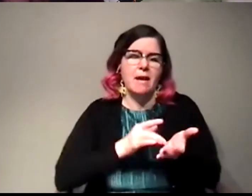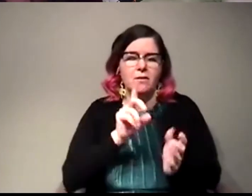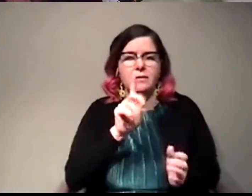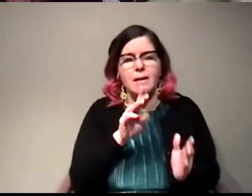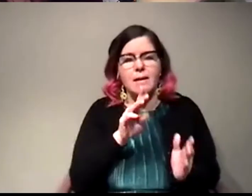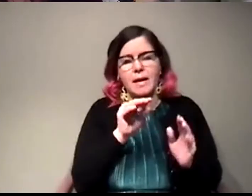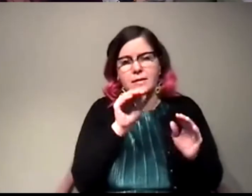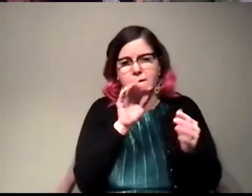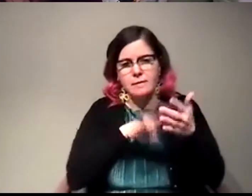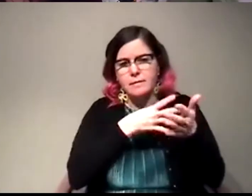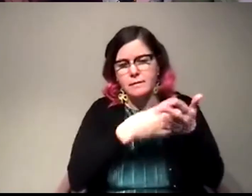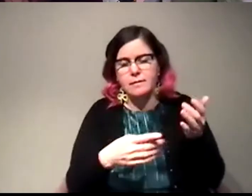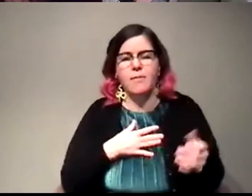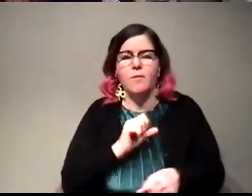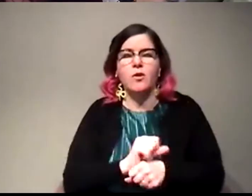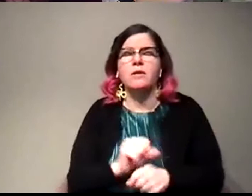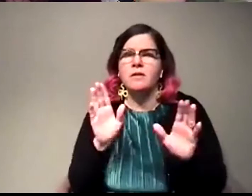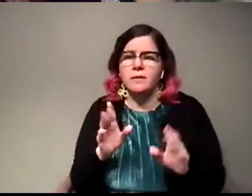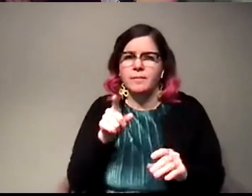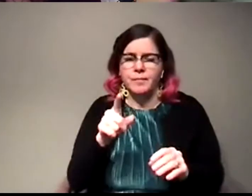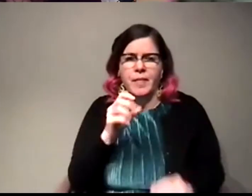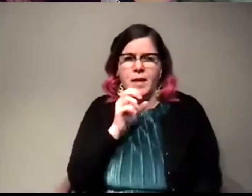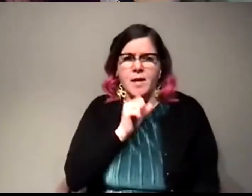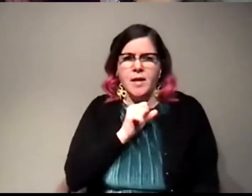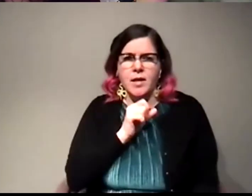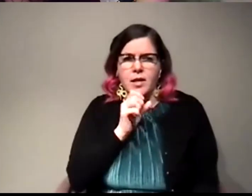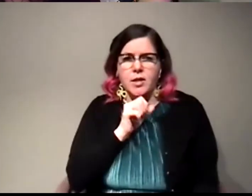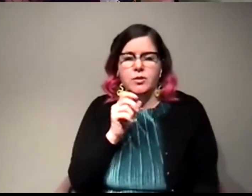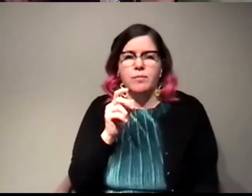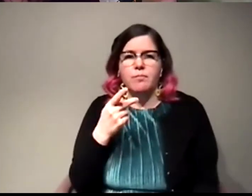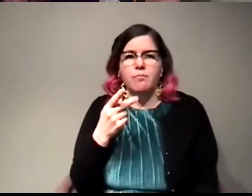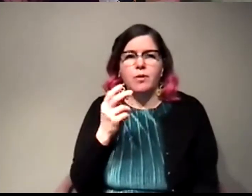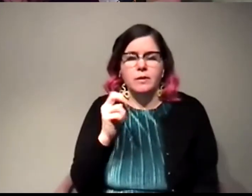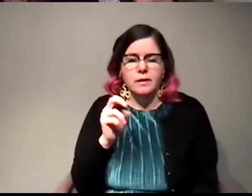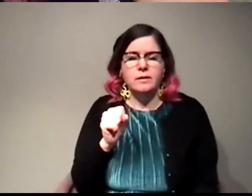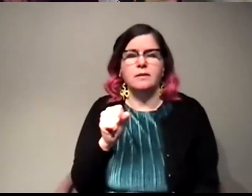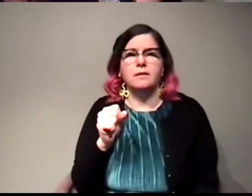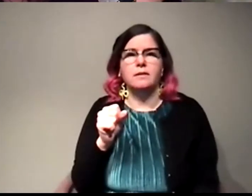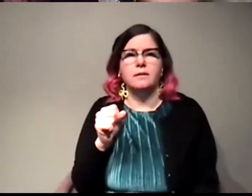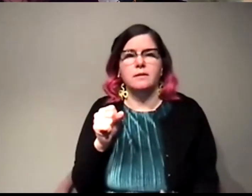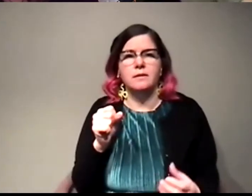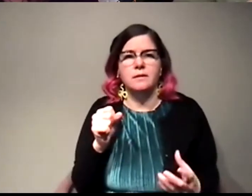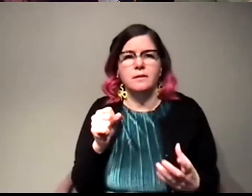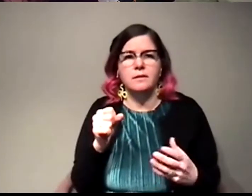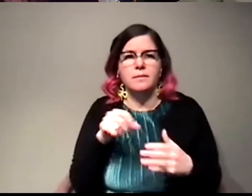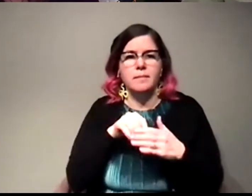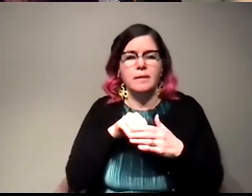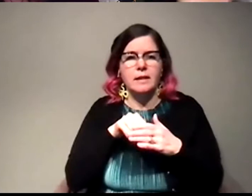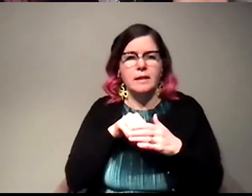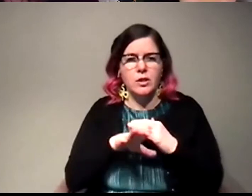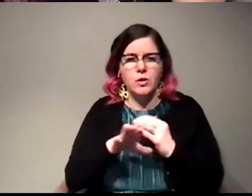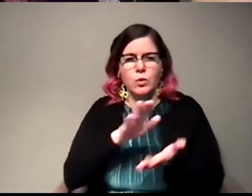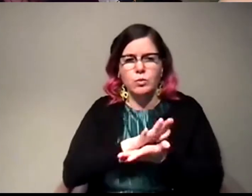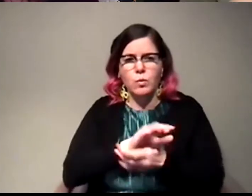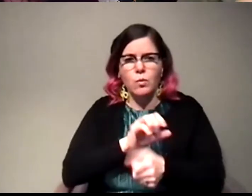Awesome. When you get to be at the age where like proteins are coming into your school work,